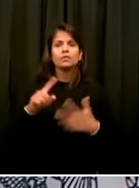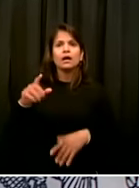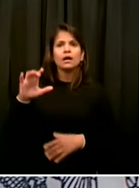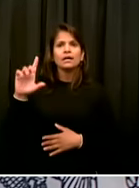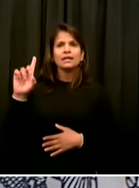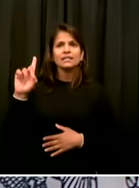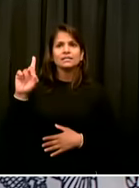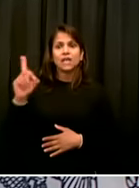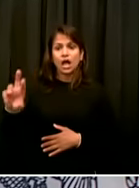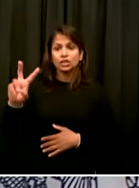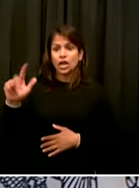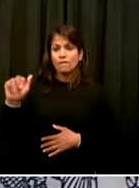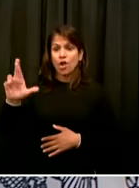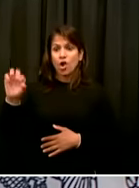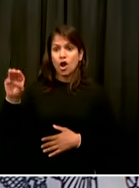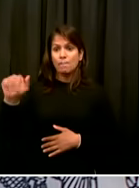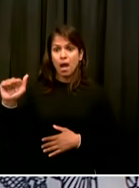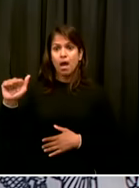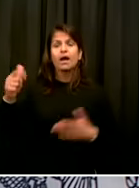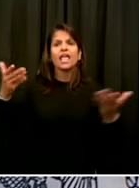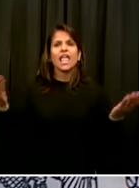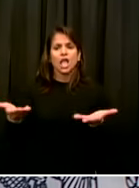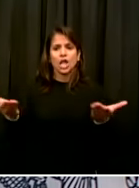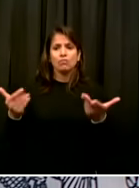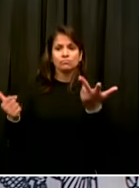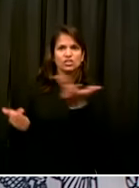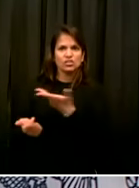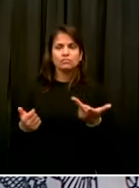first question today goes to Andrew Siff from WNBC.